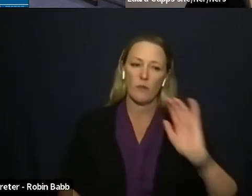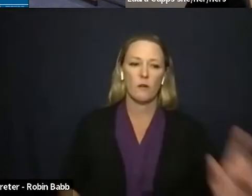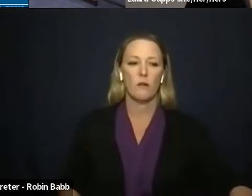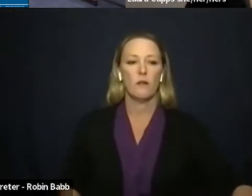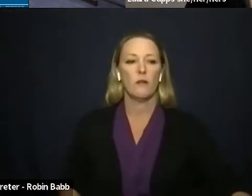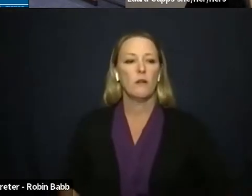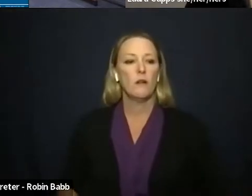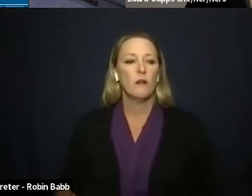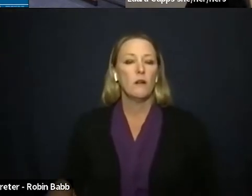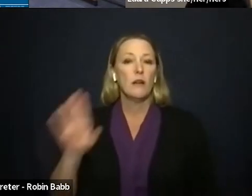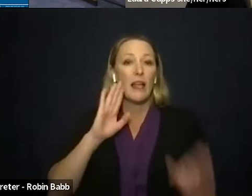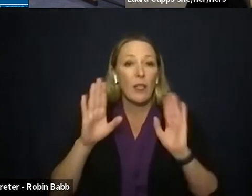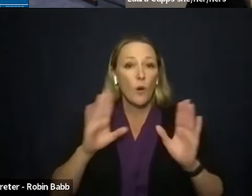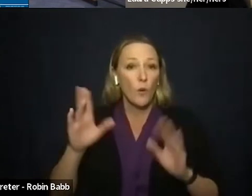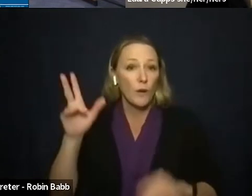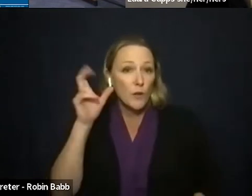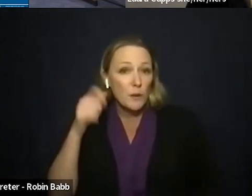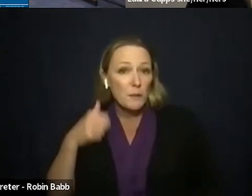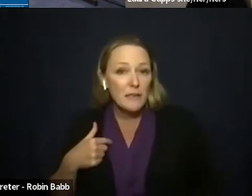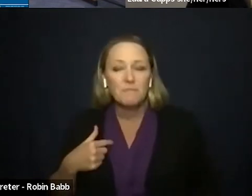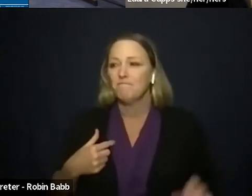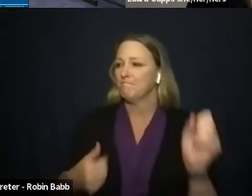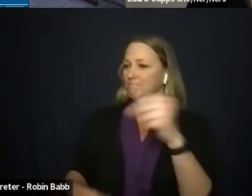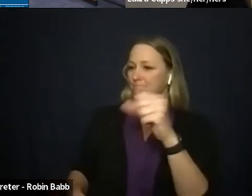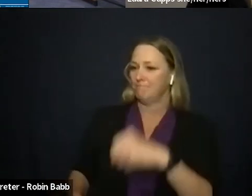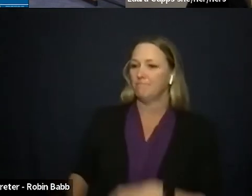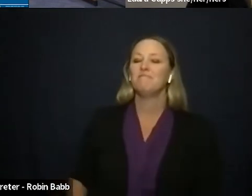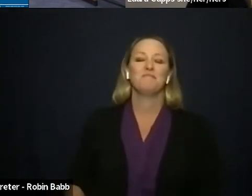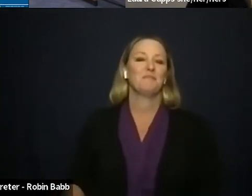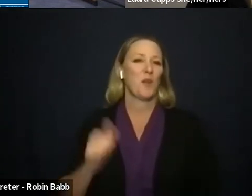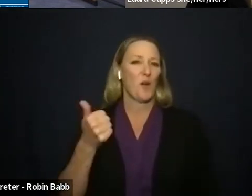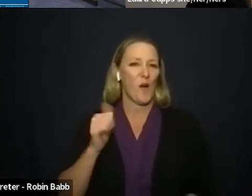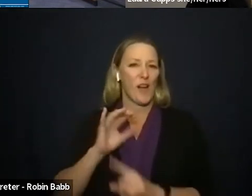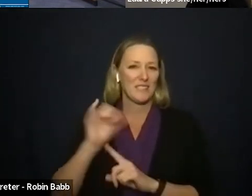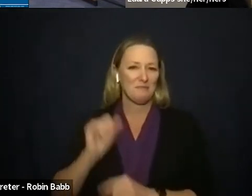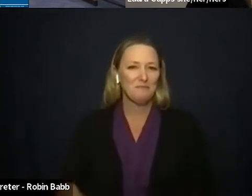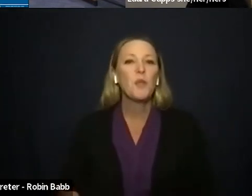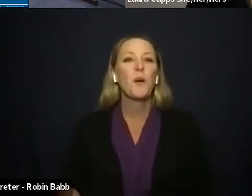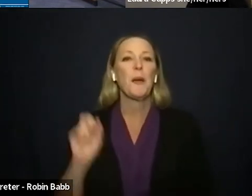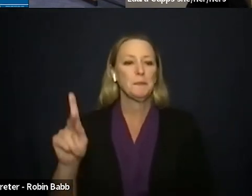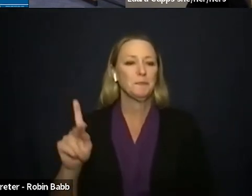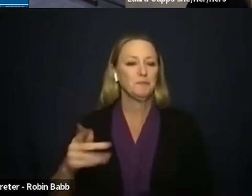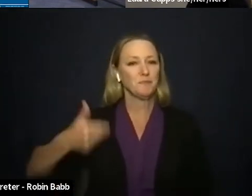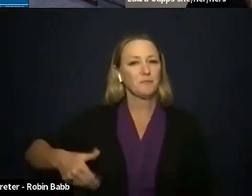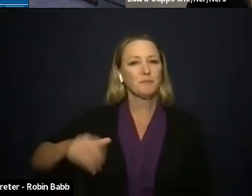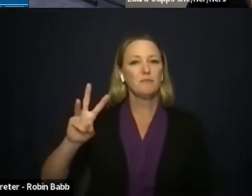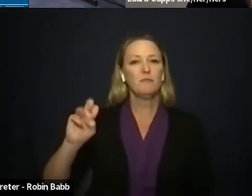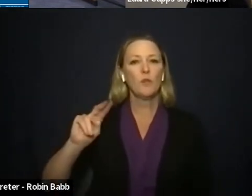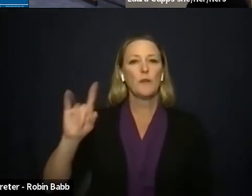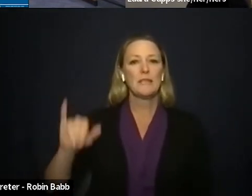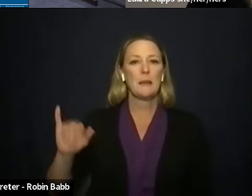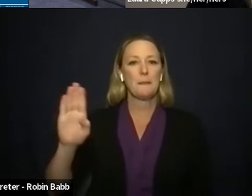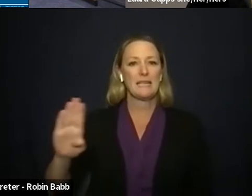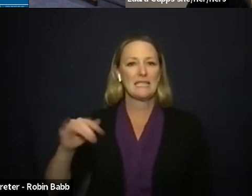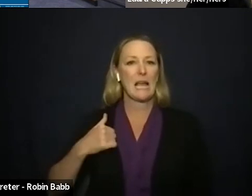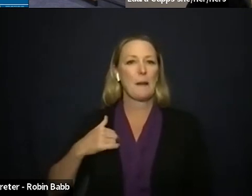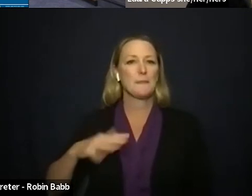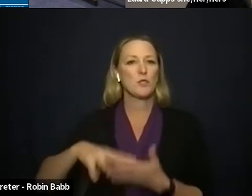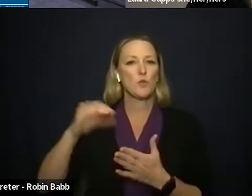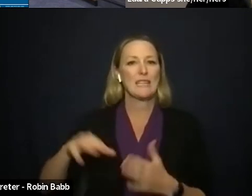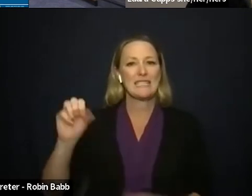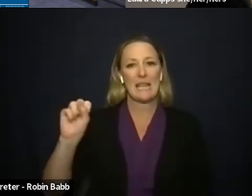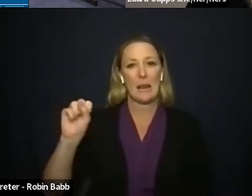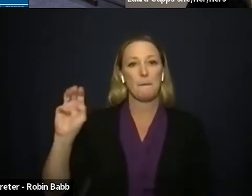hello can you hear me yes awesome hello my name is wendy benitez and i'm a student from san marcos high